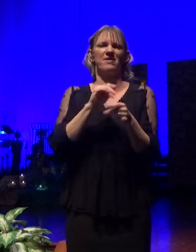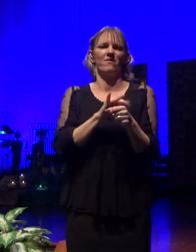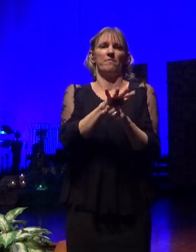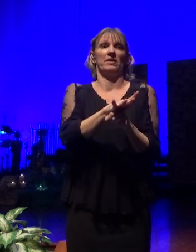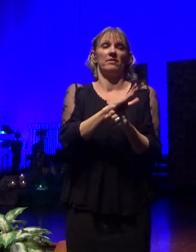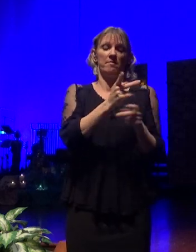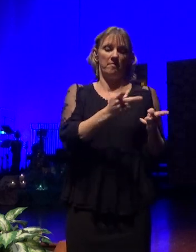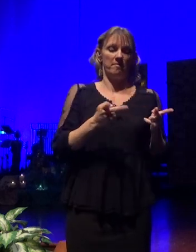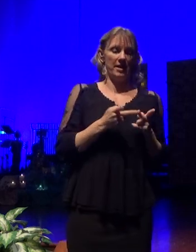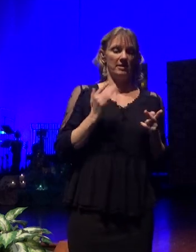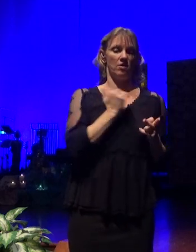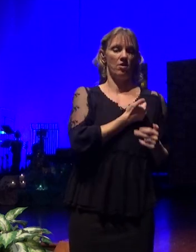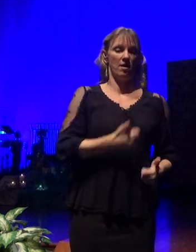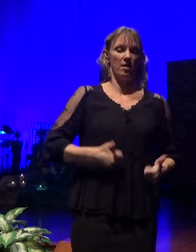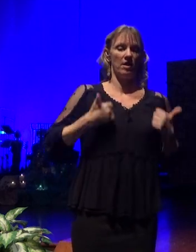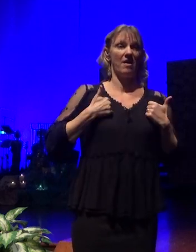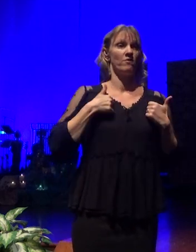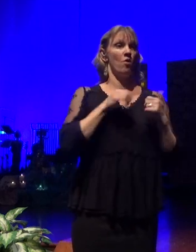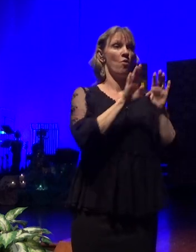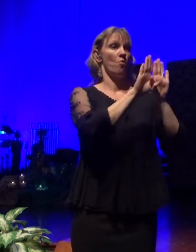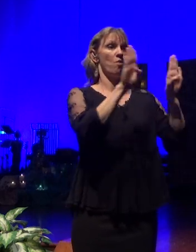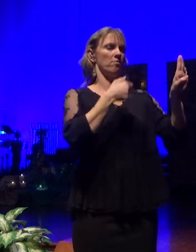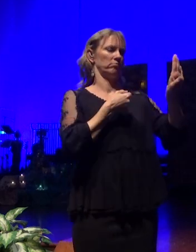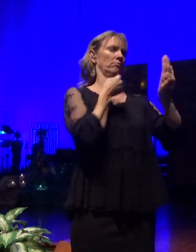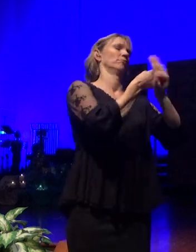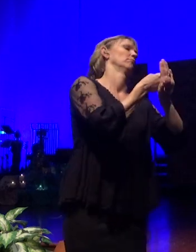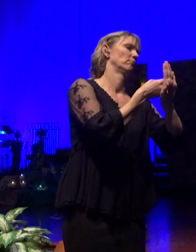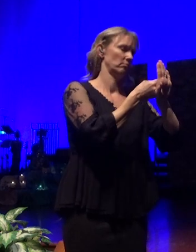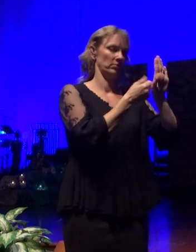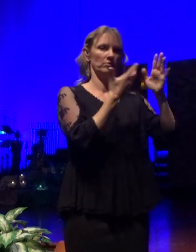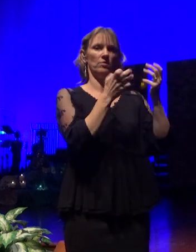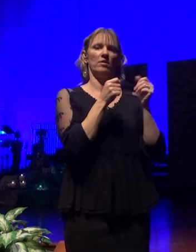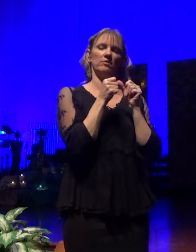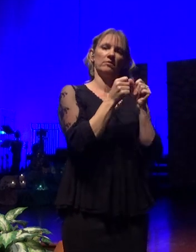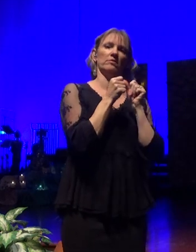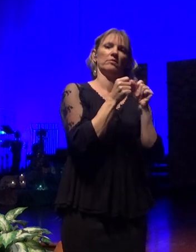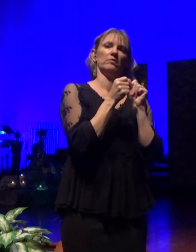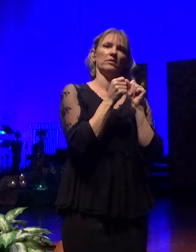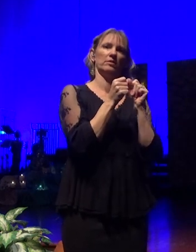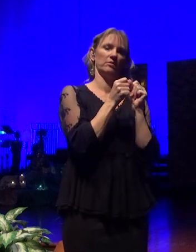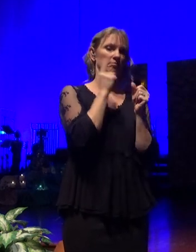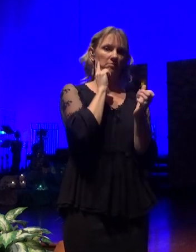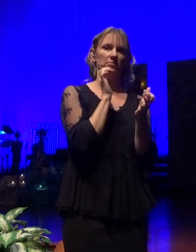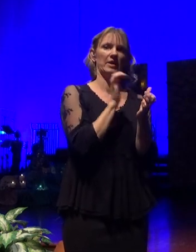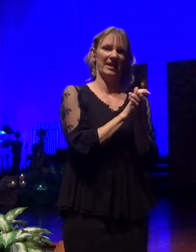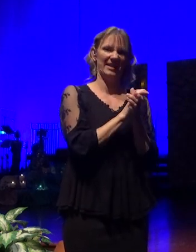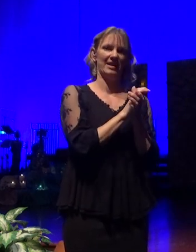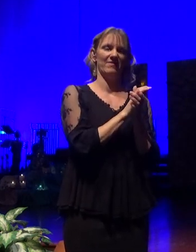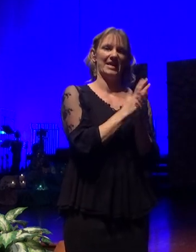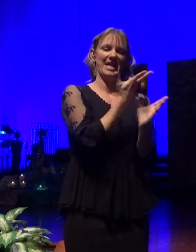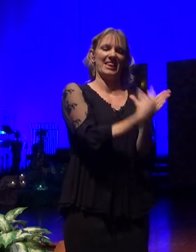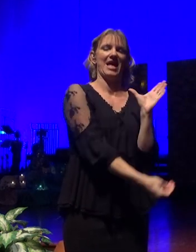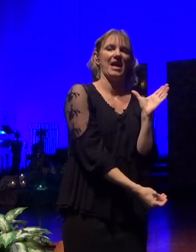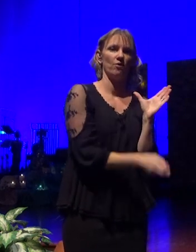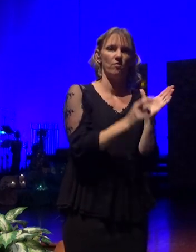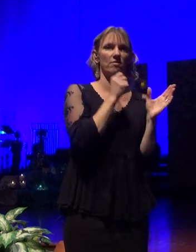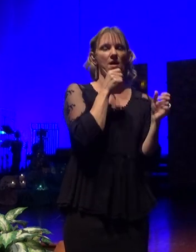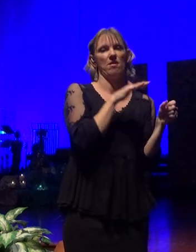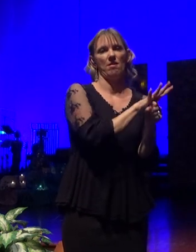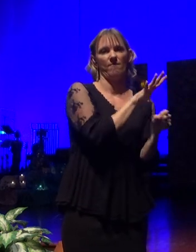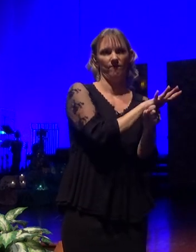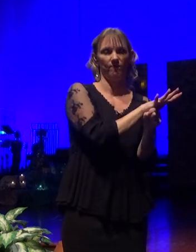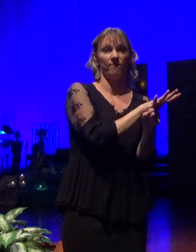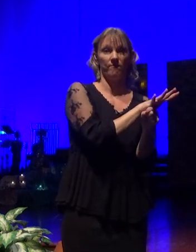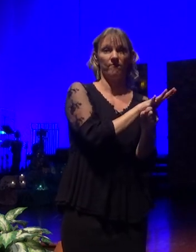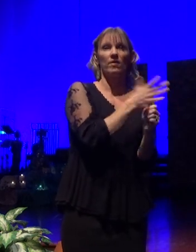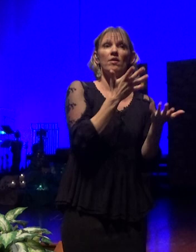place in our life where we hit a wall and want to continue to persist in believing in lack or not enoughness. It might